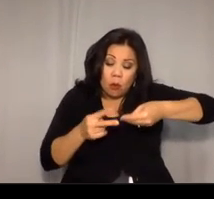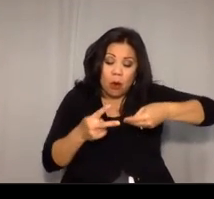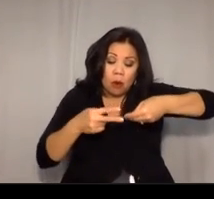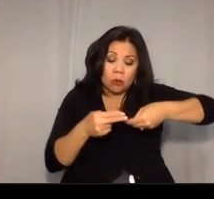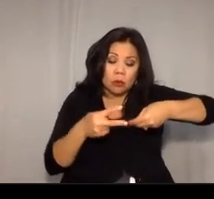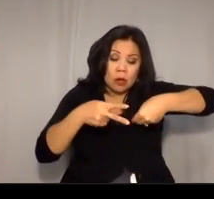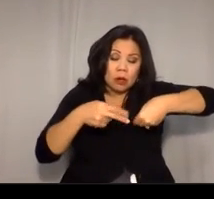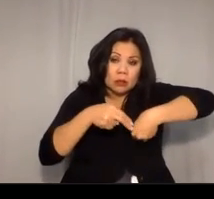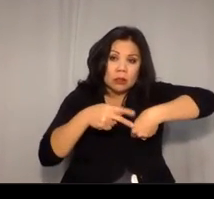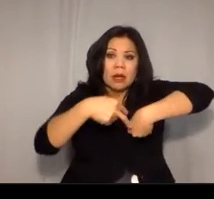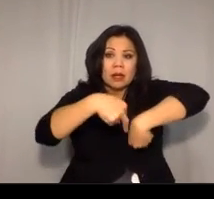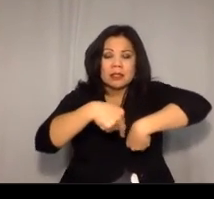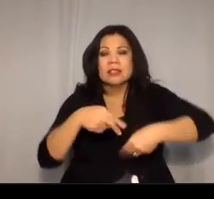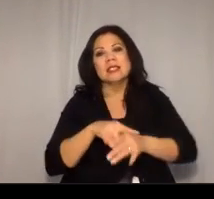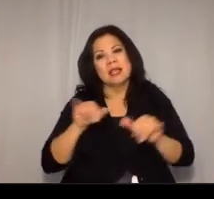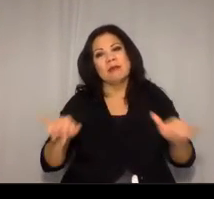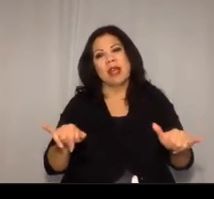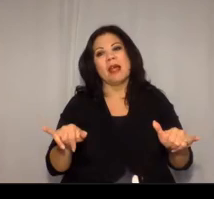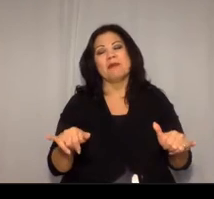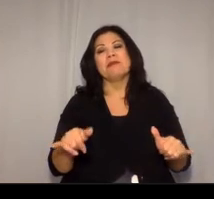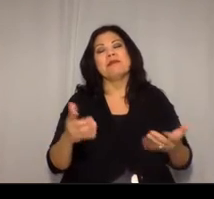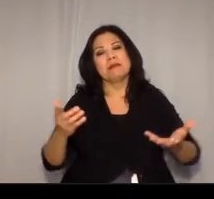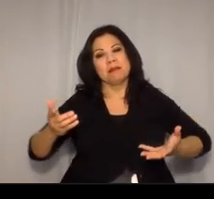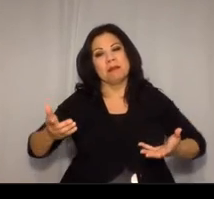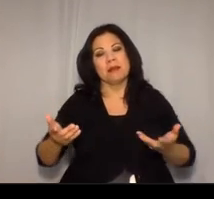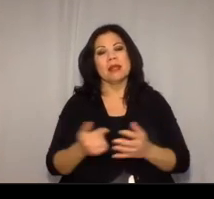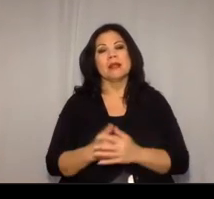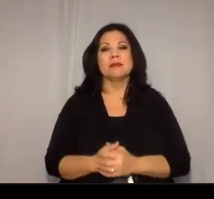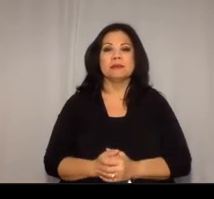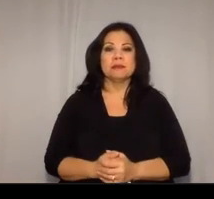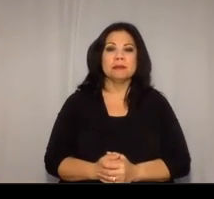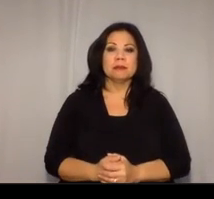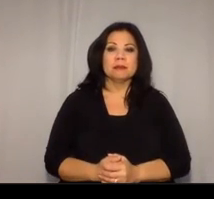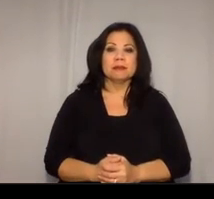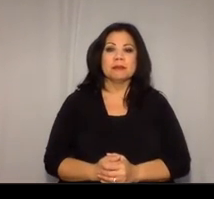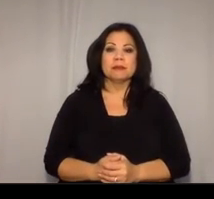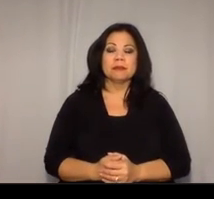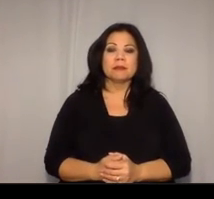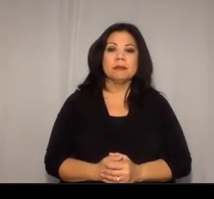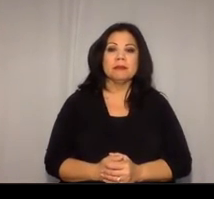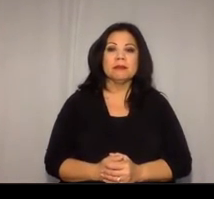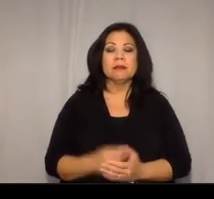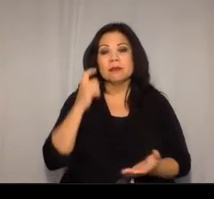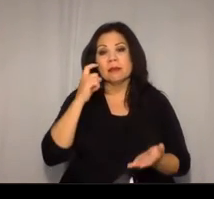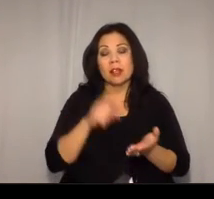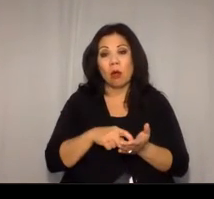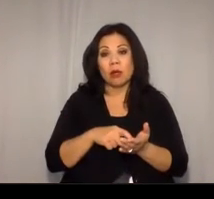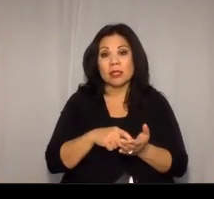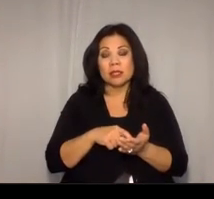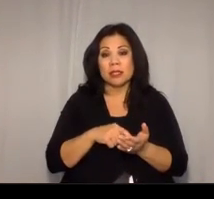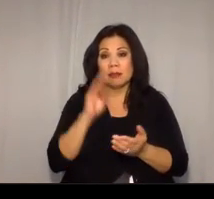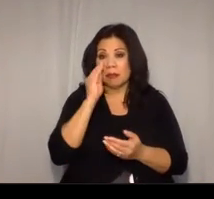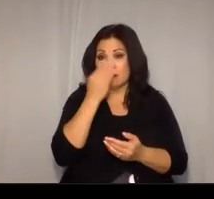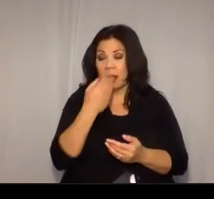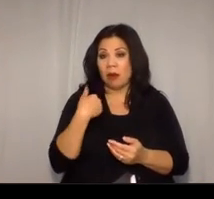know, it's a noble challenge. Your kindergartner might struggle with this, but your 2nd grader won't. Now, you can tell that in this case, my flower has